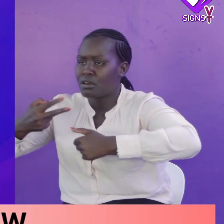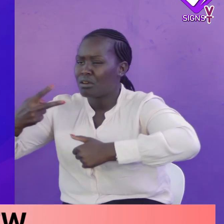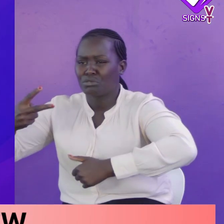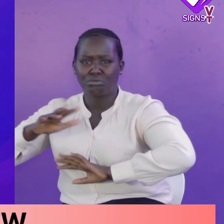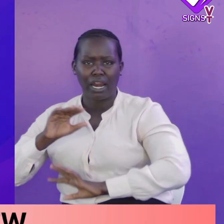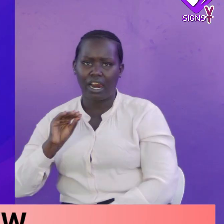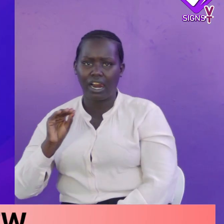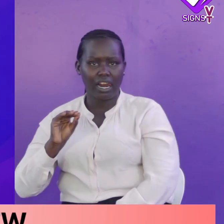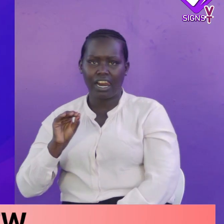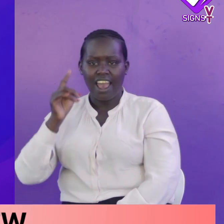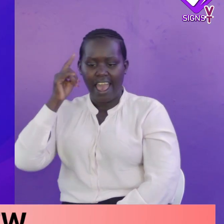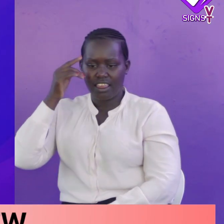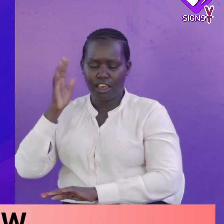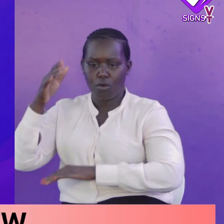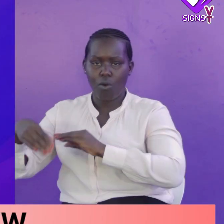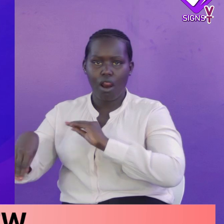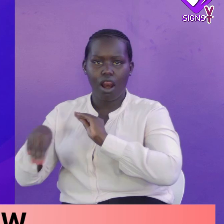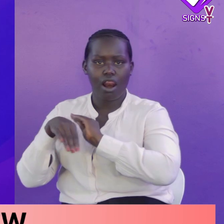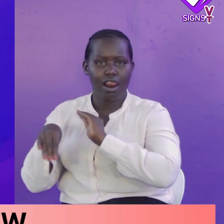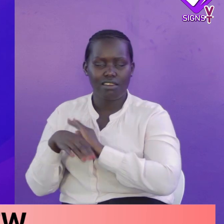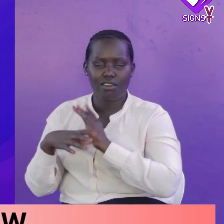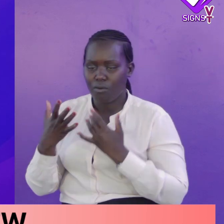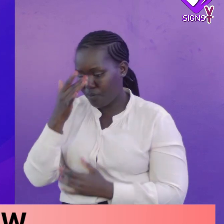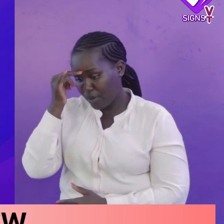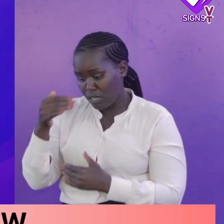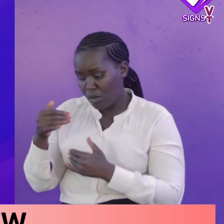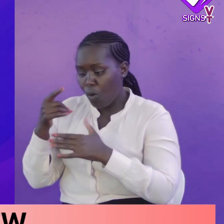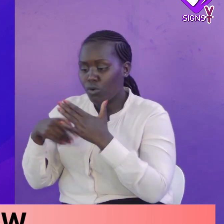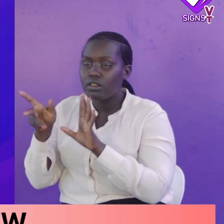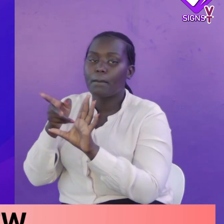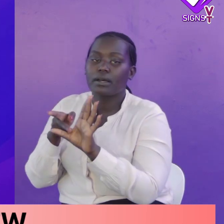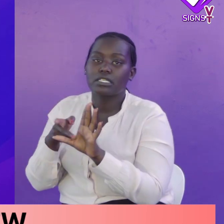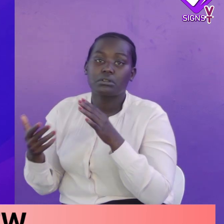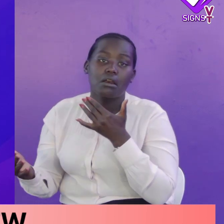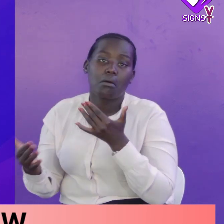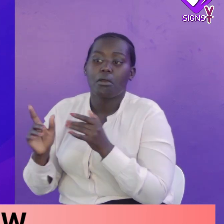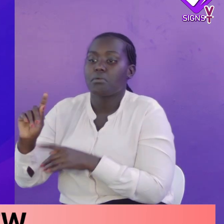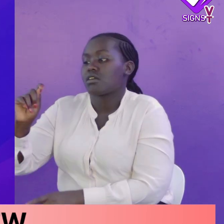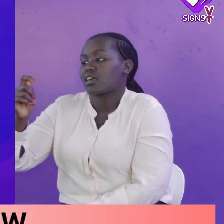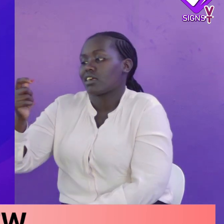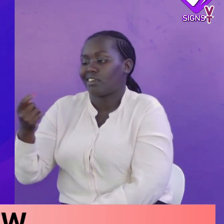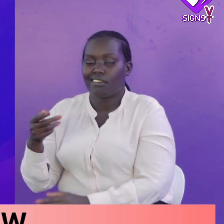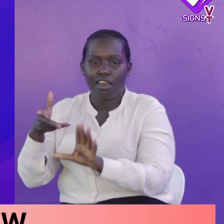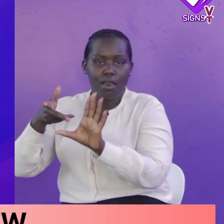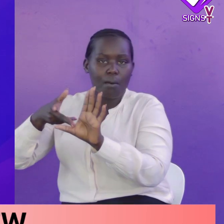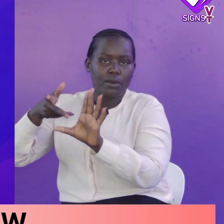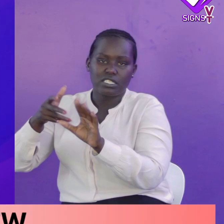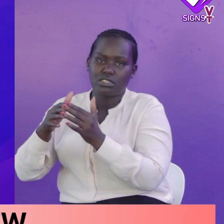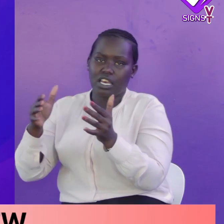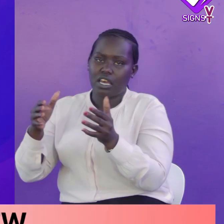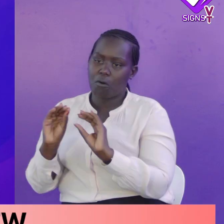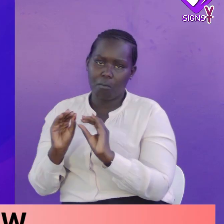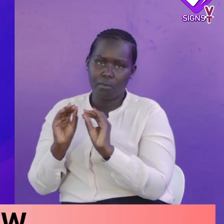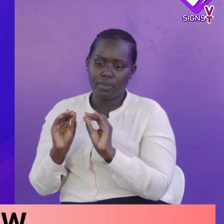will add, because the disciplines they are participating in, maybe Kenya is not participating in most of them.